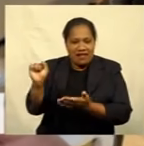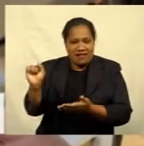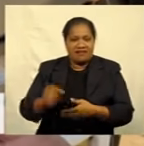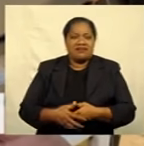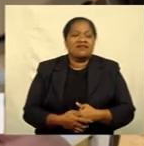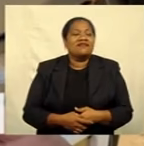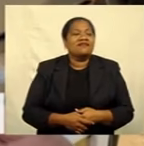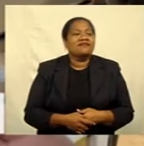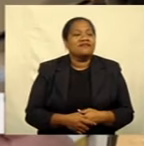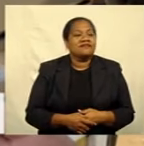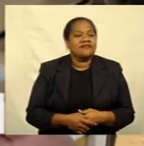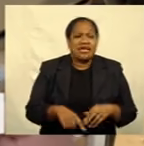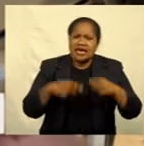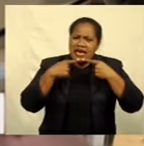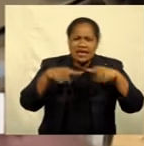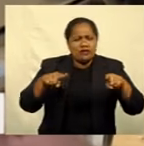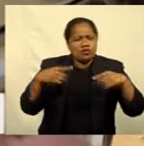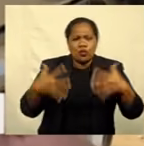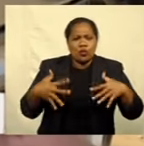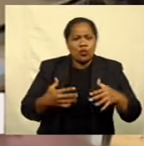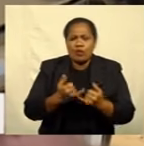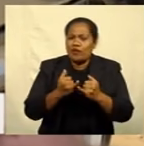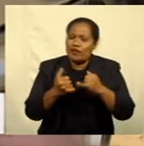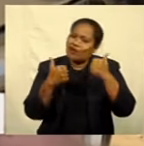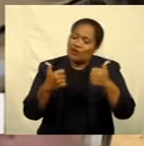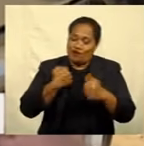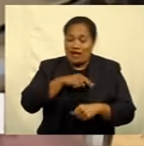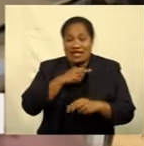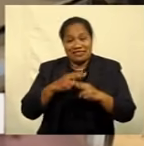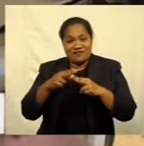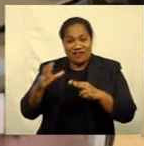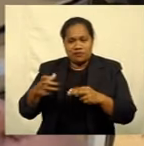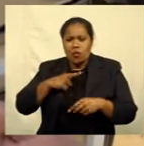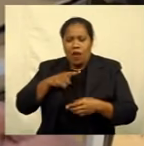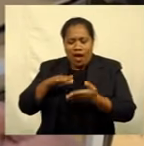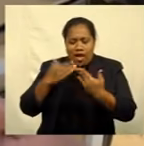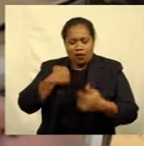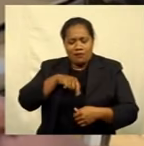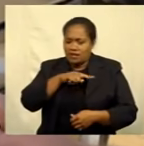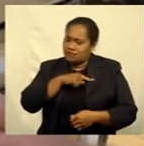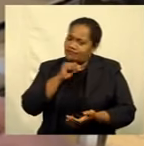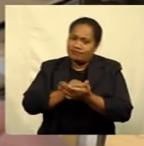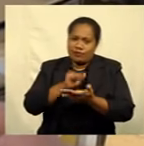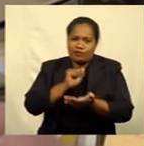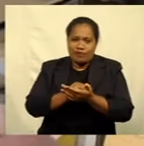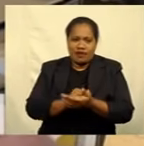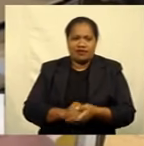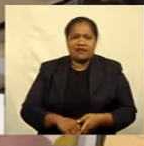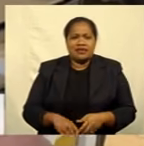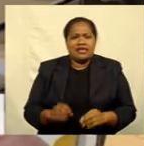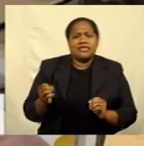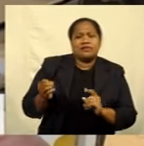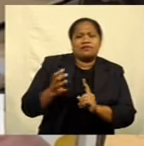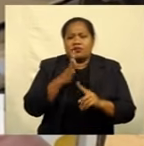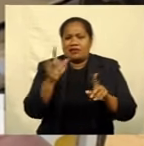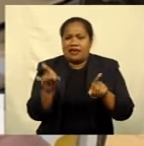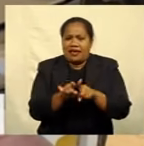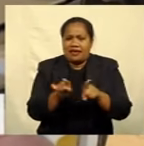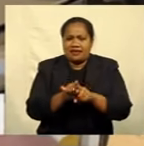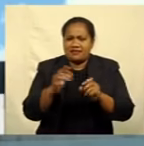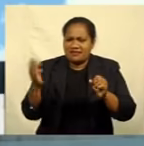The announcement was very good for us farmers, as it will help us a lot during this pandemic, especially like harvesting and